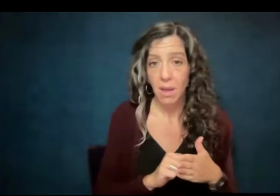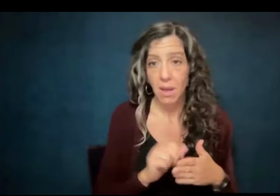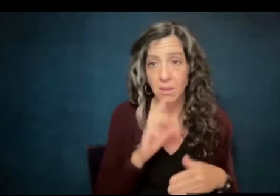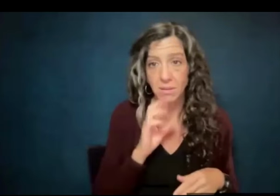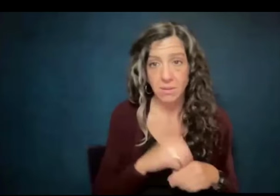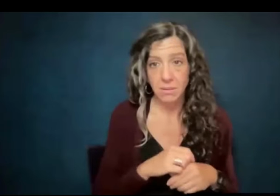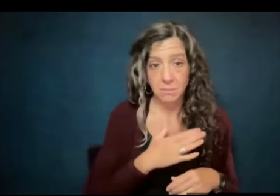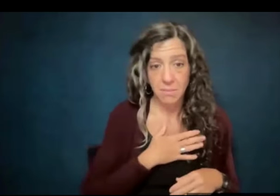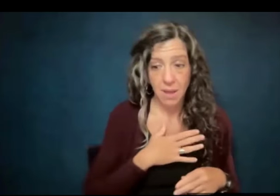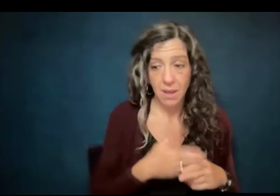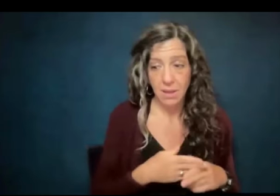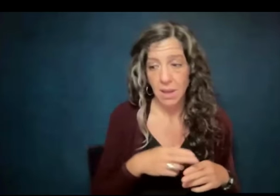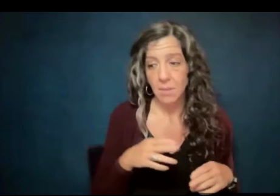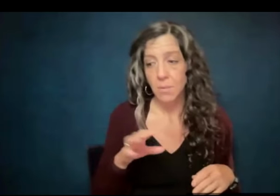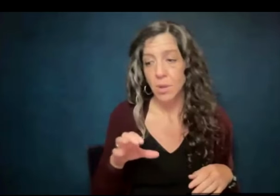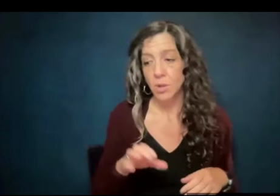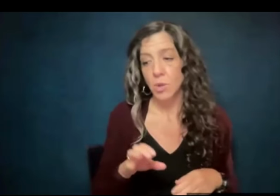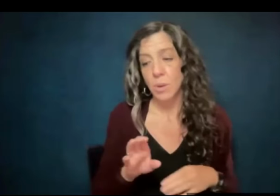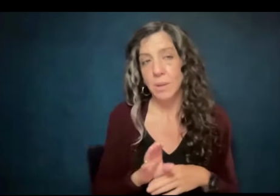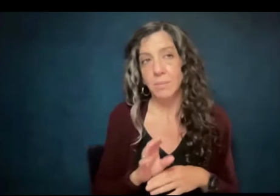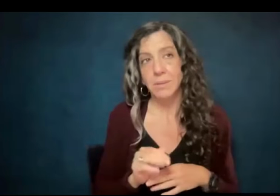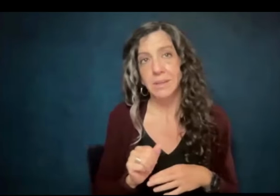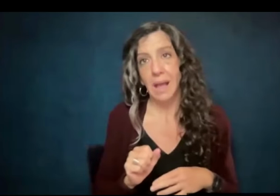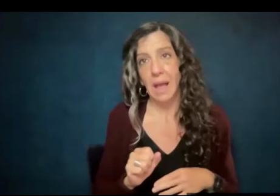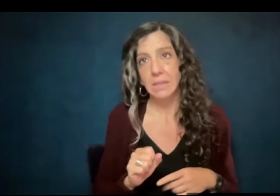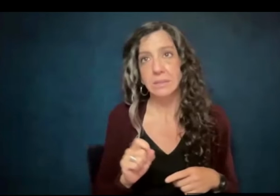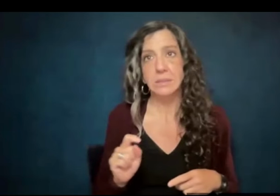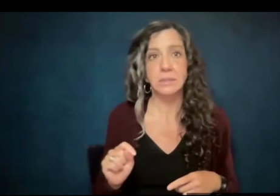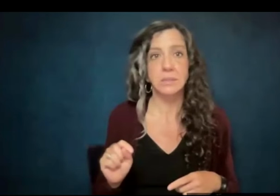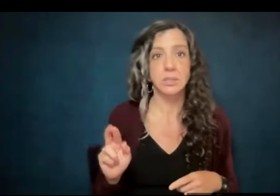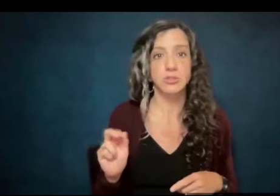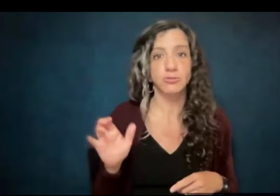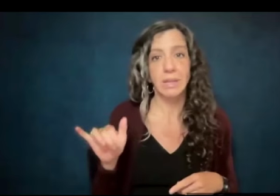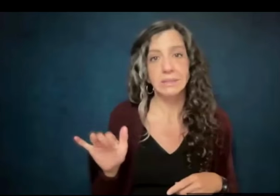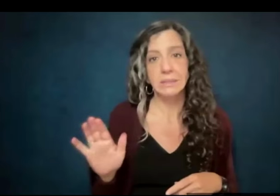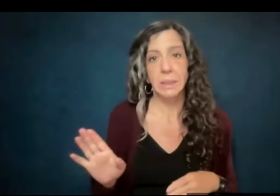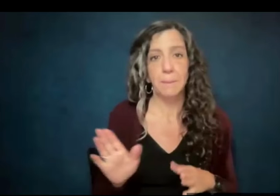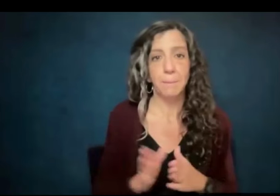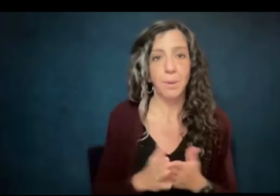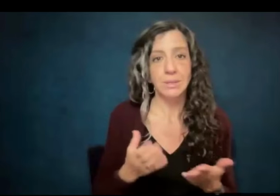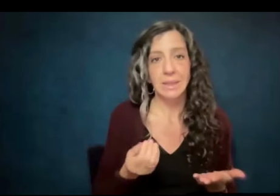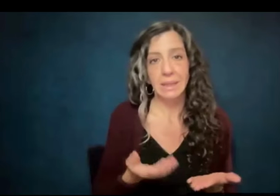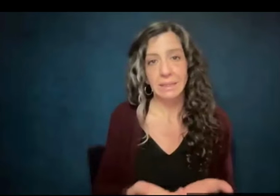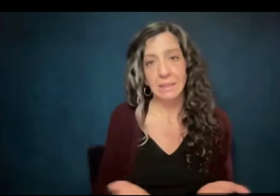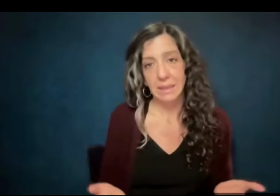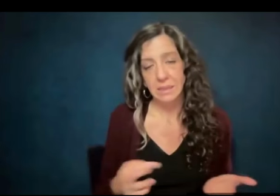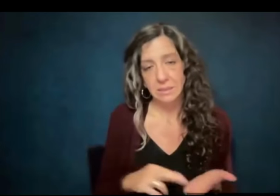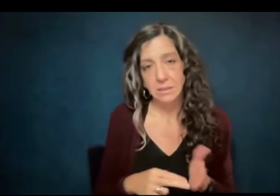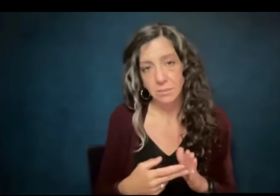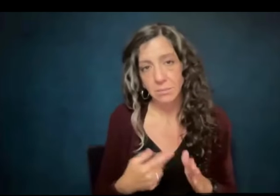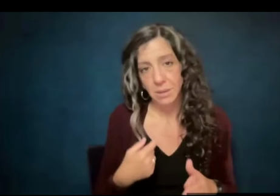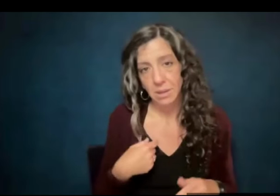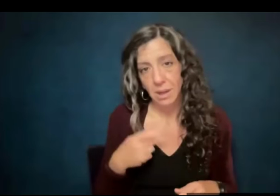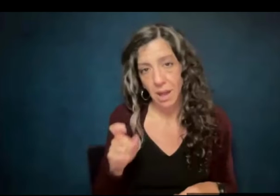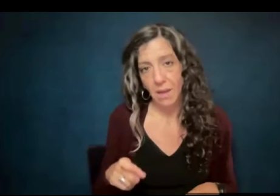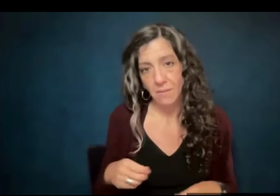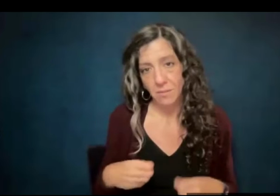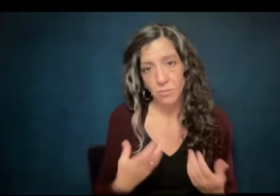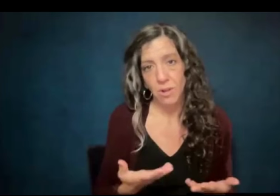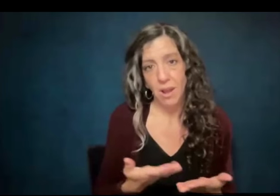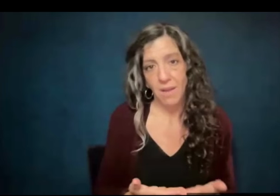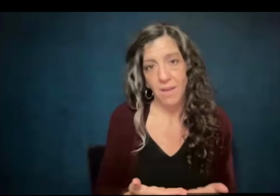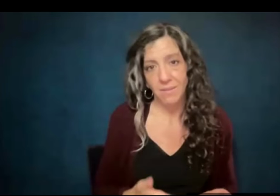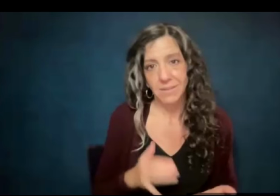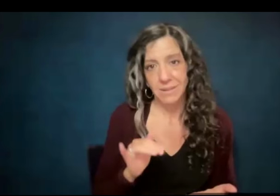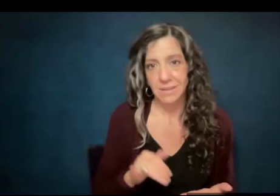my name doing business as Tracy's Books and Things, then I'm going to have to be to provide evidence that